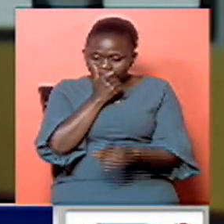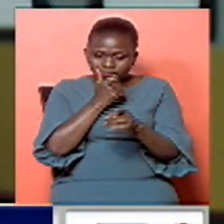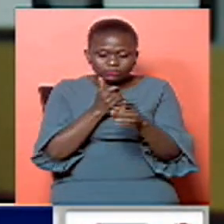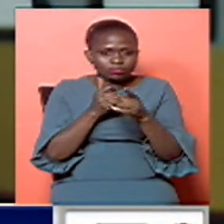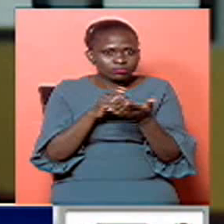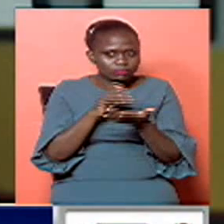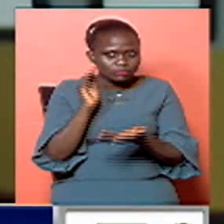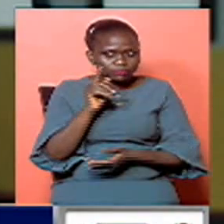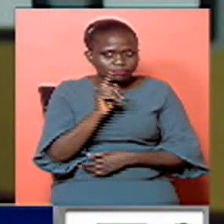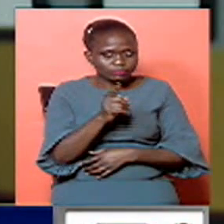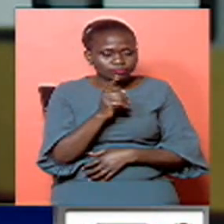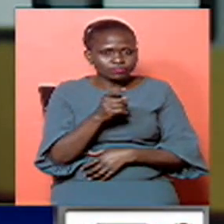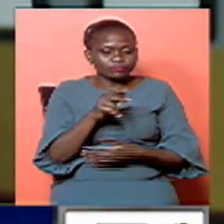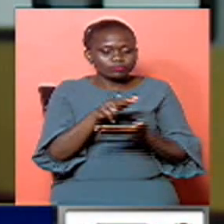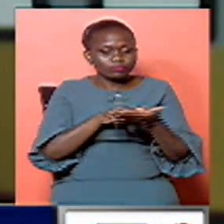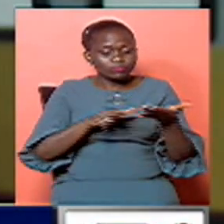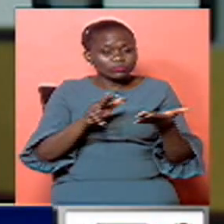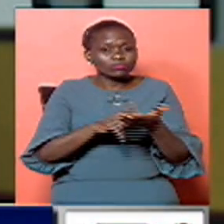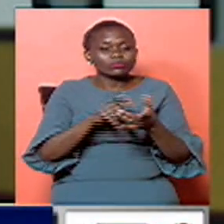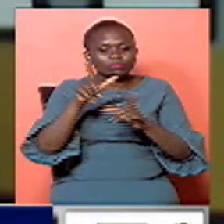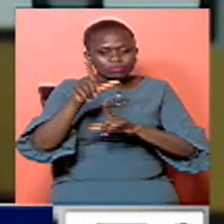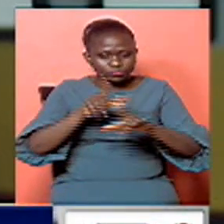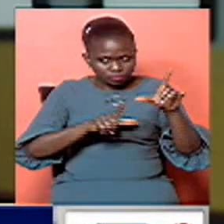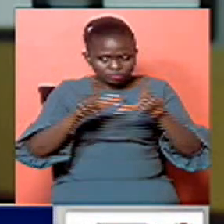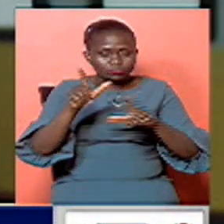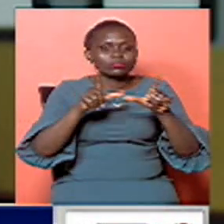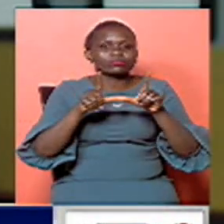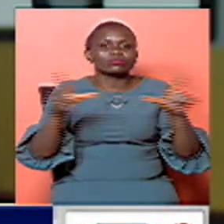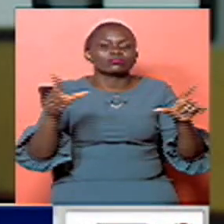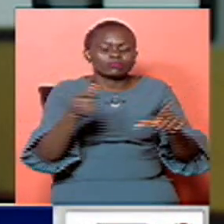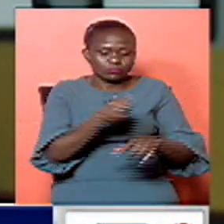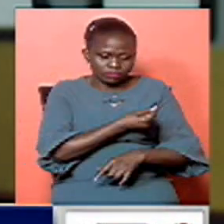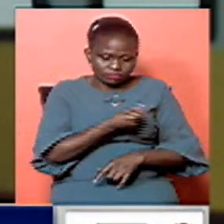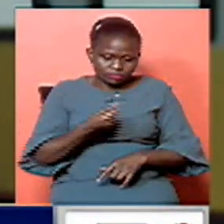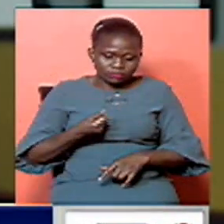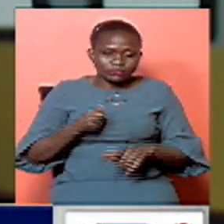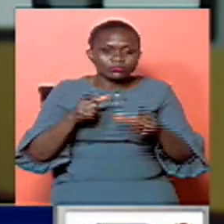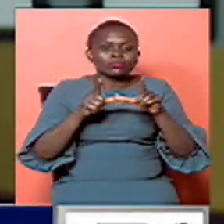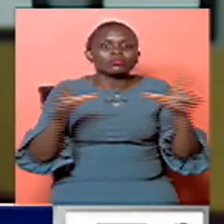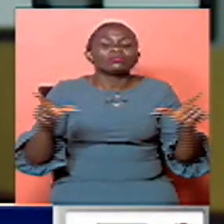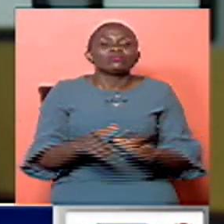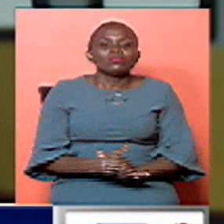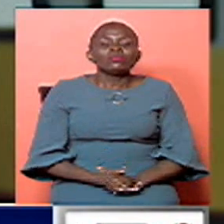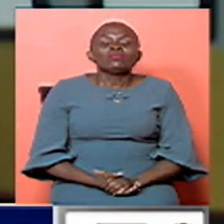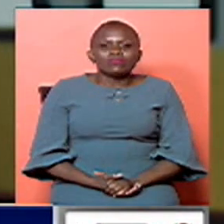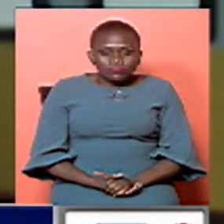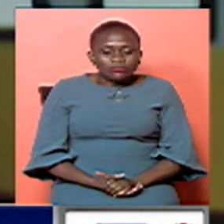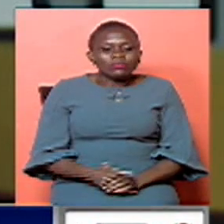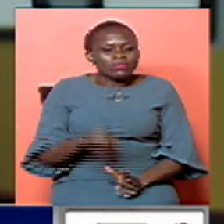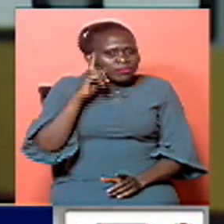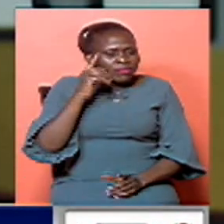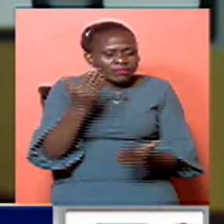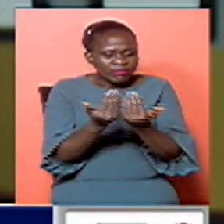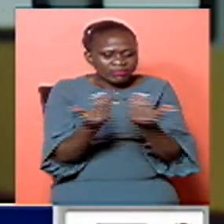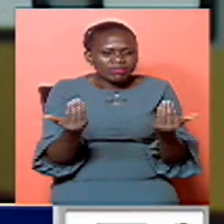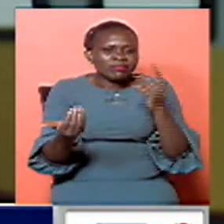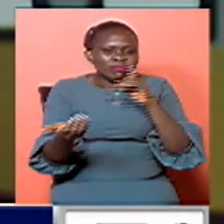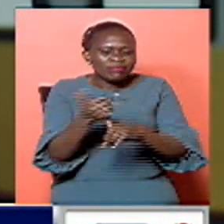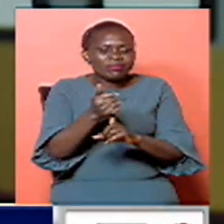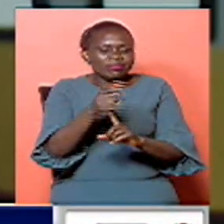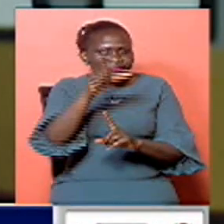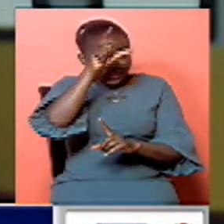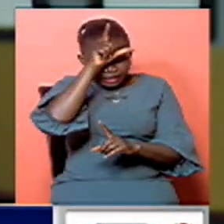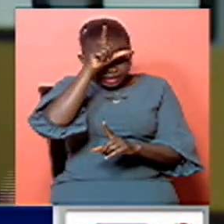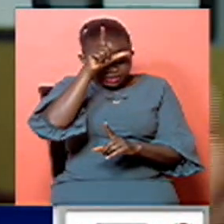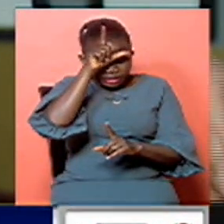especially the use of local language or mother tongue as a medium of instruction, is for the children to acquire